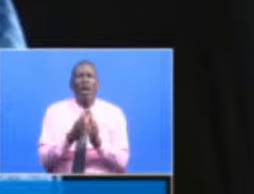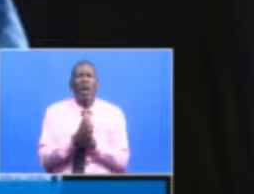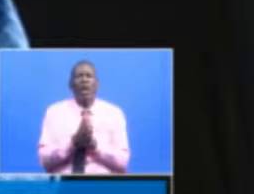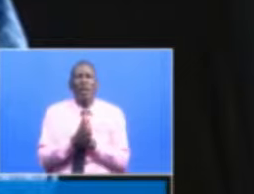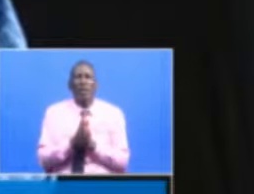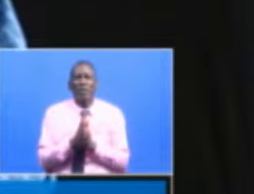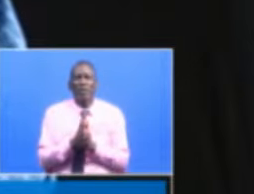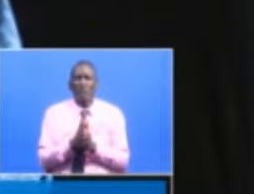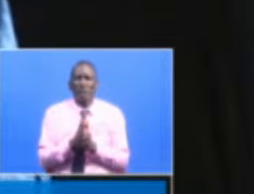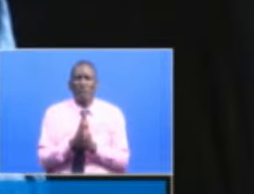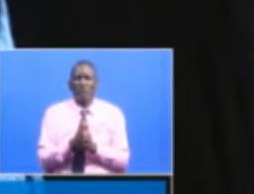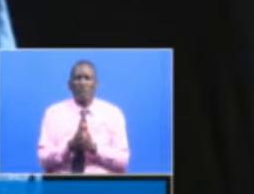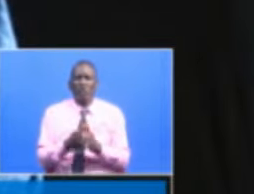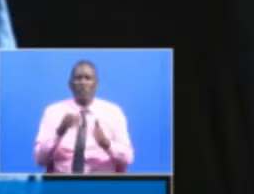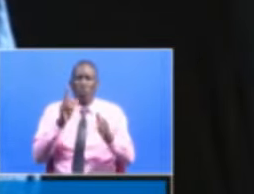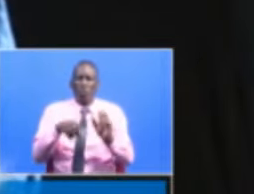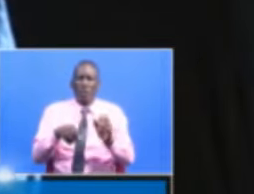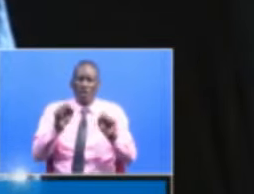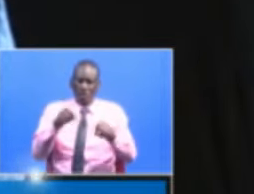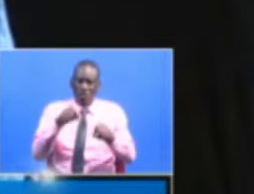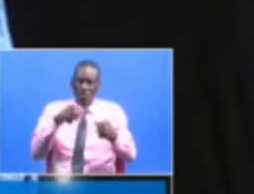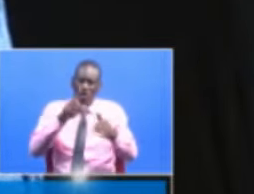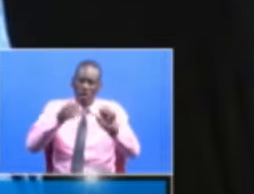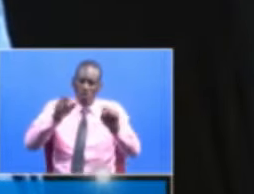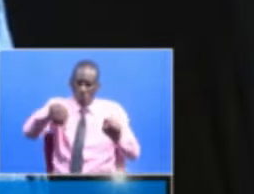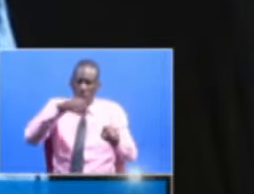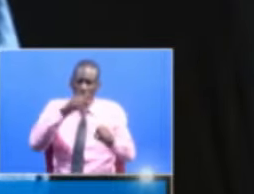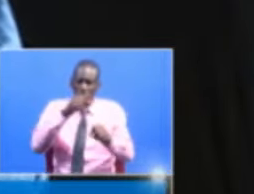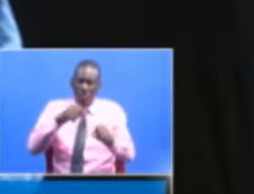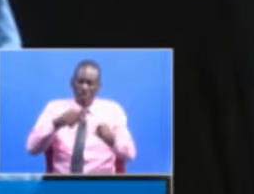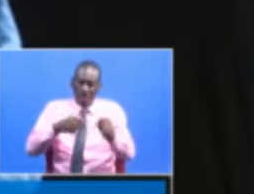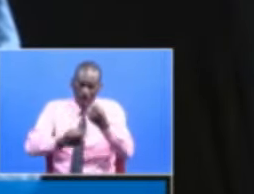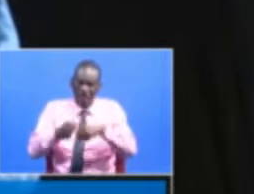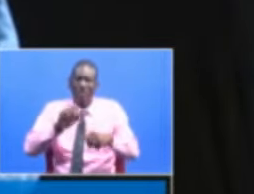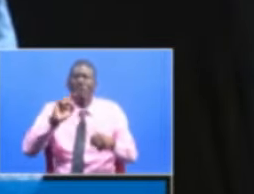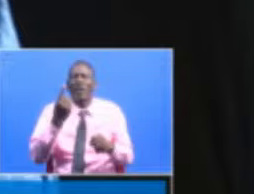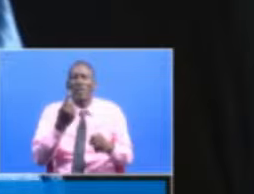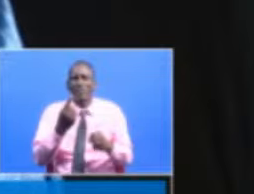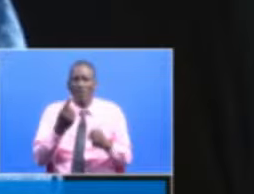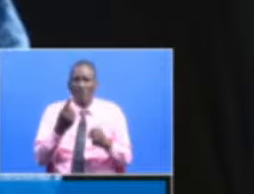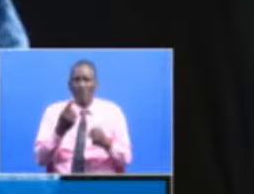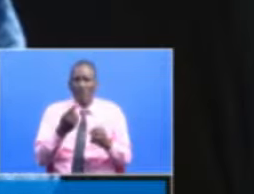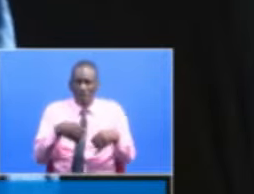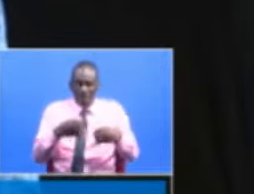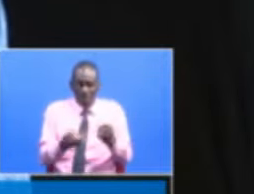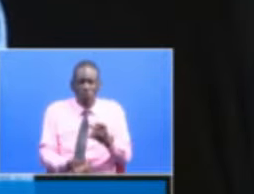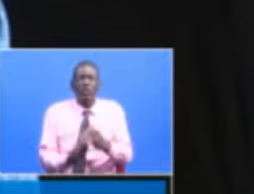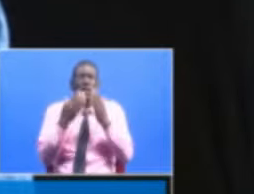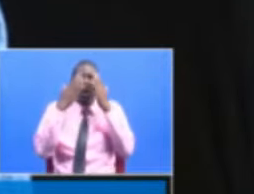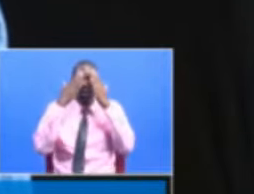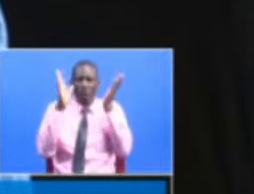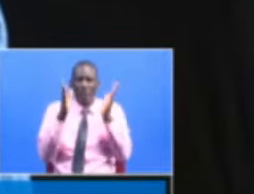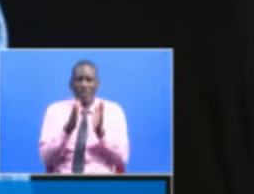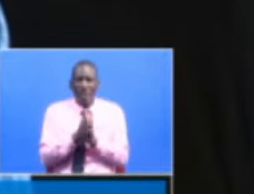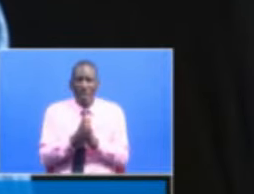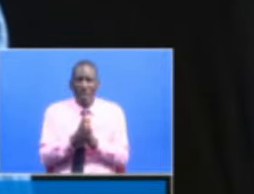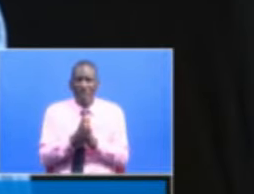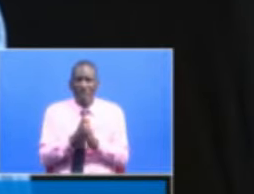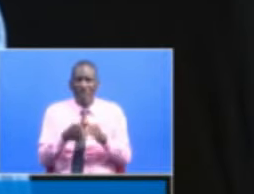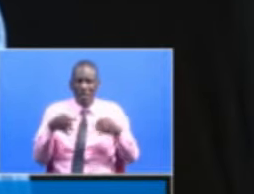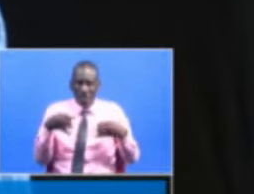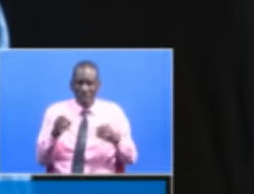take the first initiative in raising awareness and raising the sense of urgency